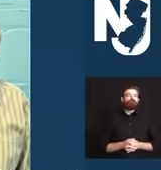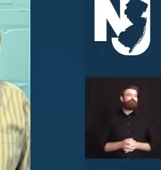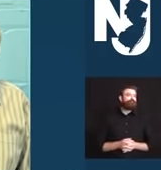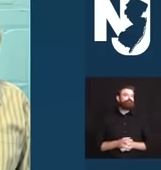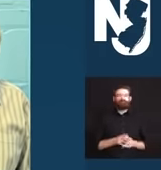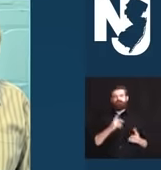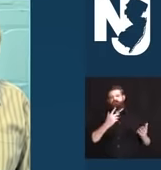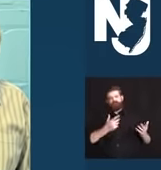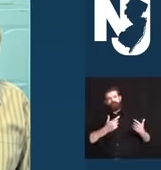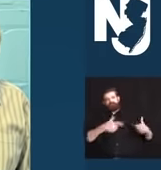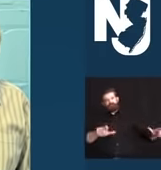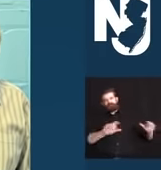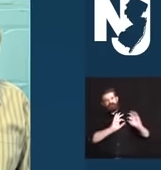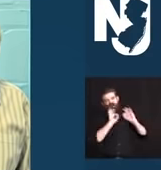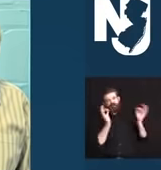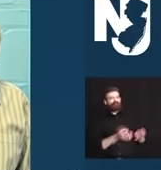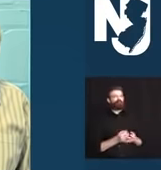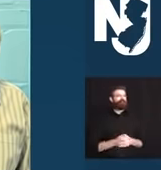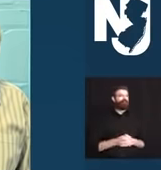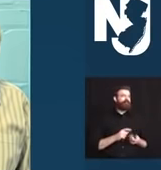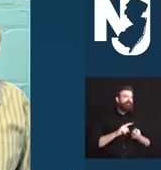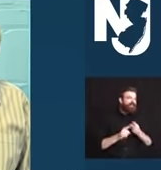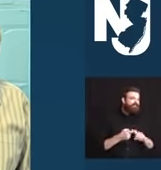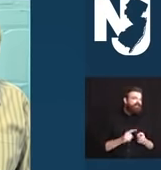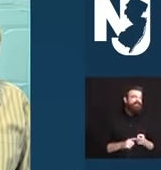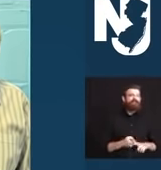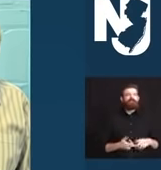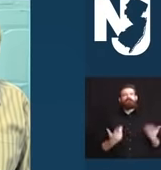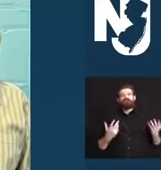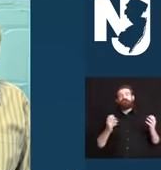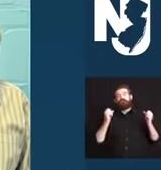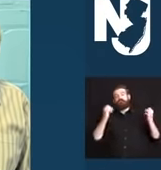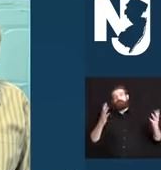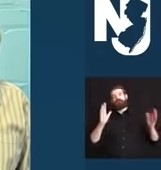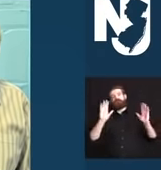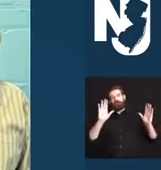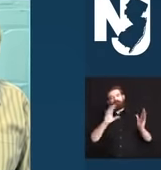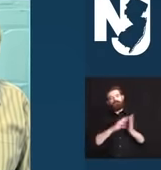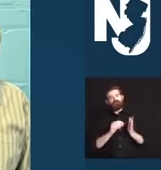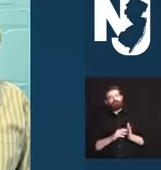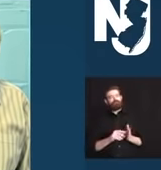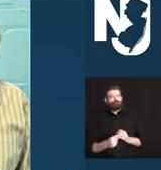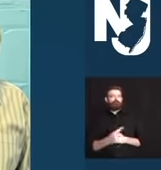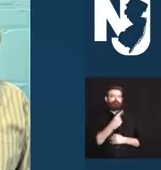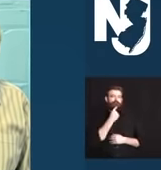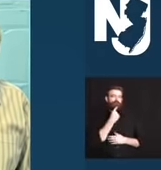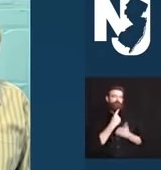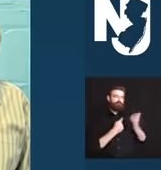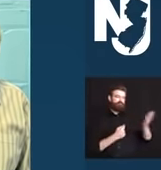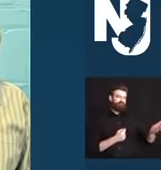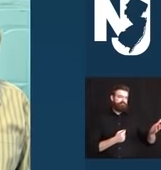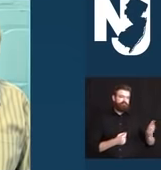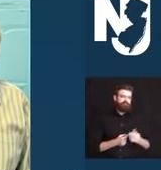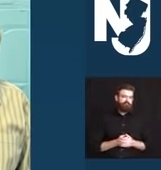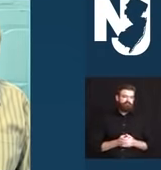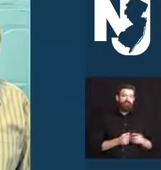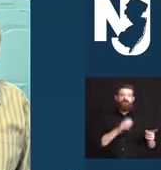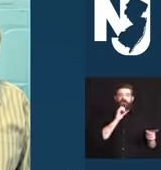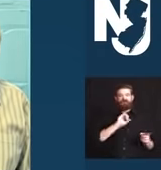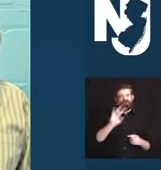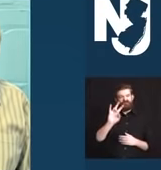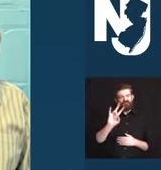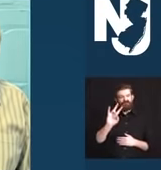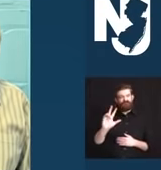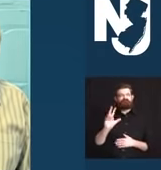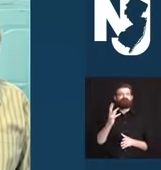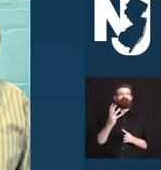course thousands of grateful students and student athletes. Joe was 73 years old. Thank you, Joe,